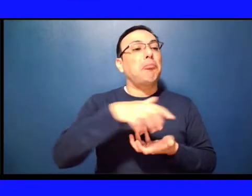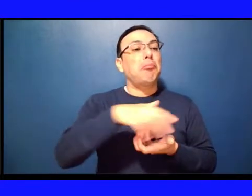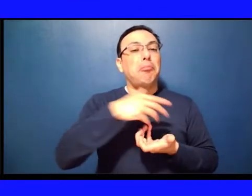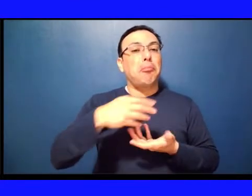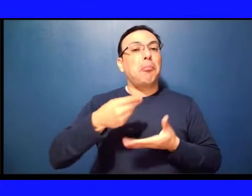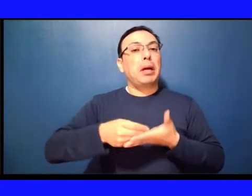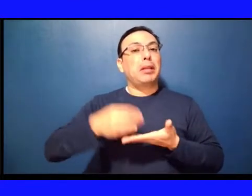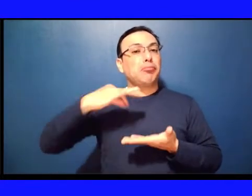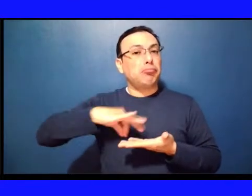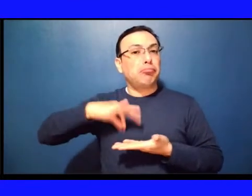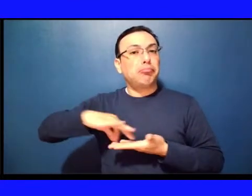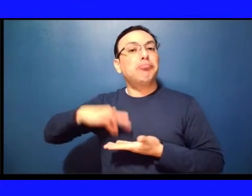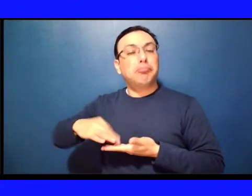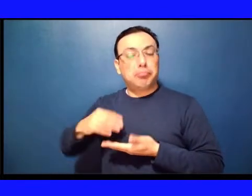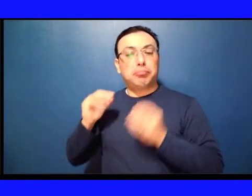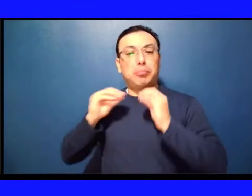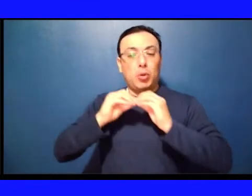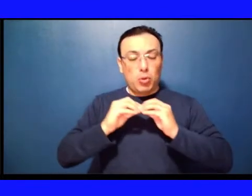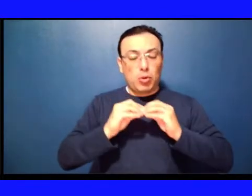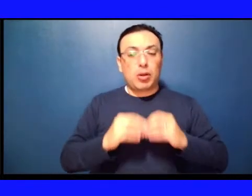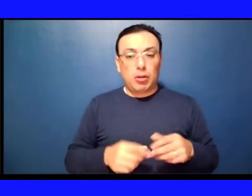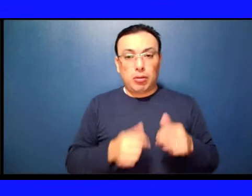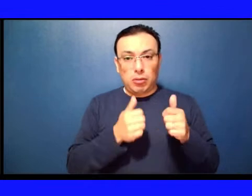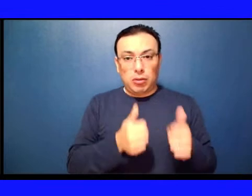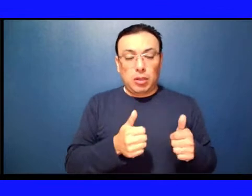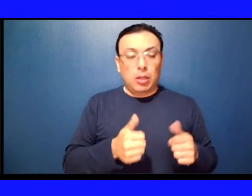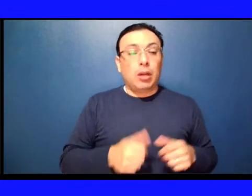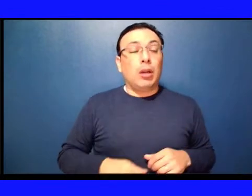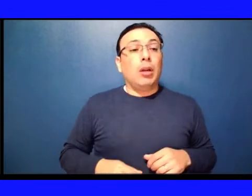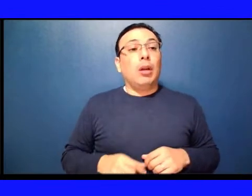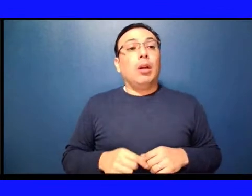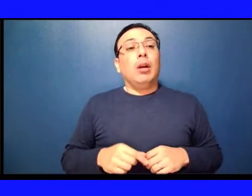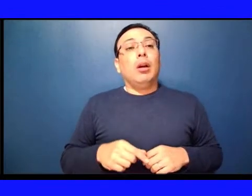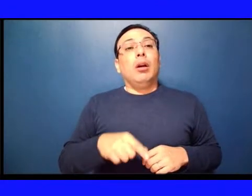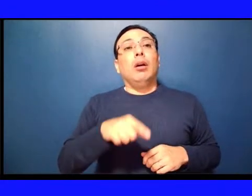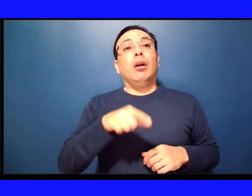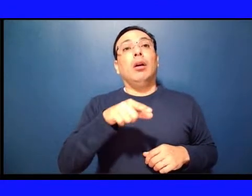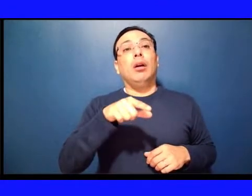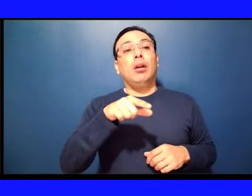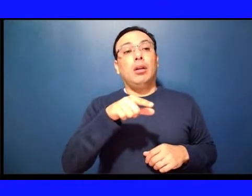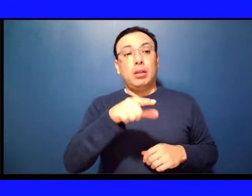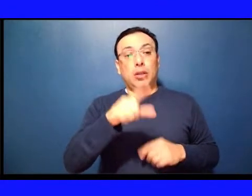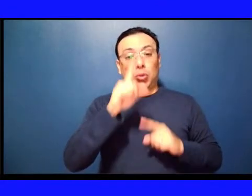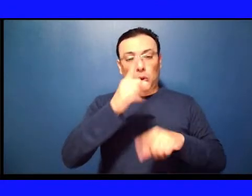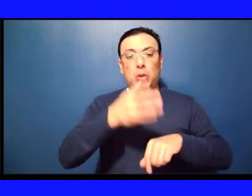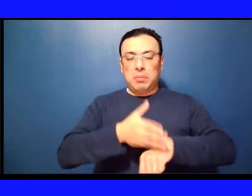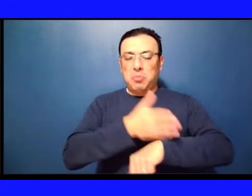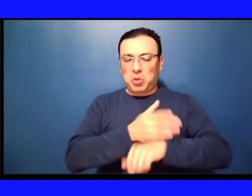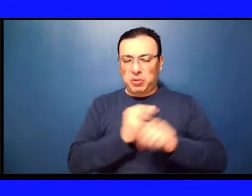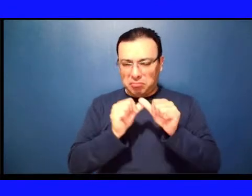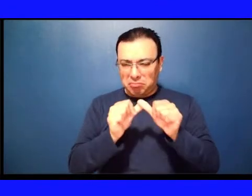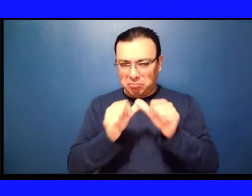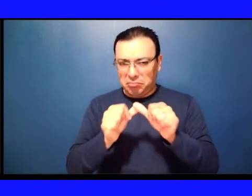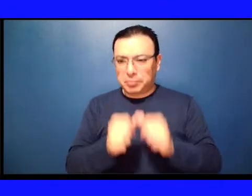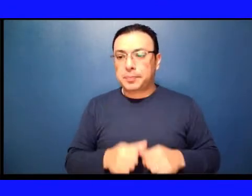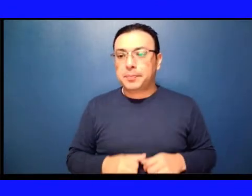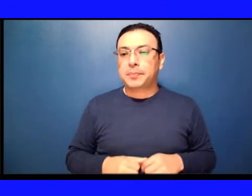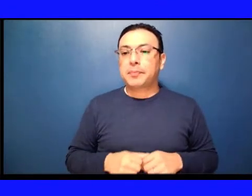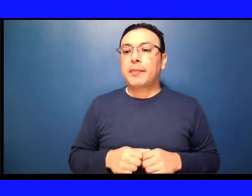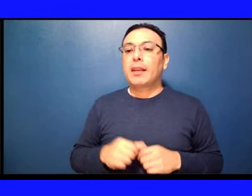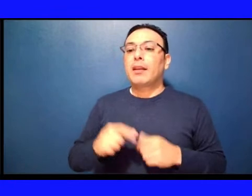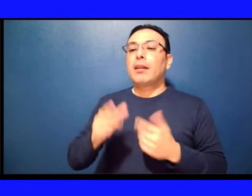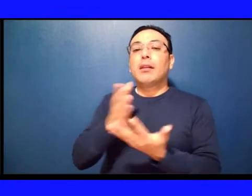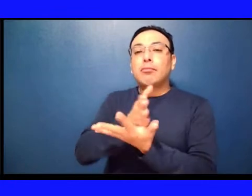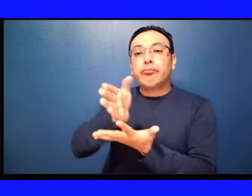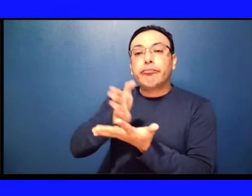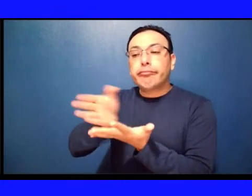it this year, including with the implementation of the Public Health Corps, which is an exciting part of that work. Revenue cycle and managed care